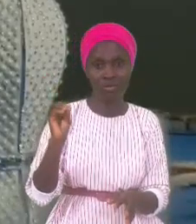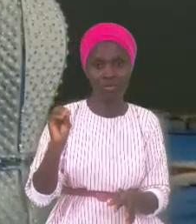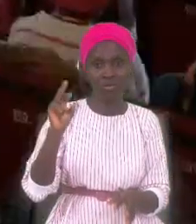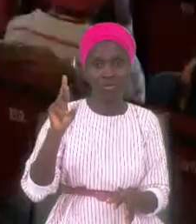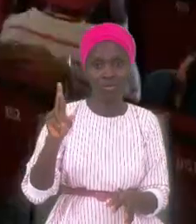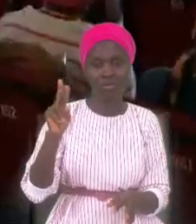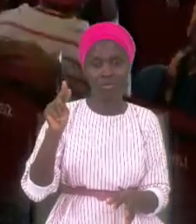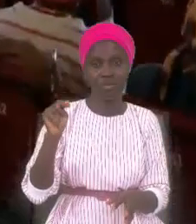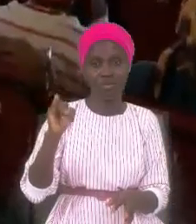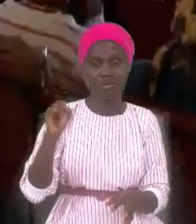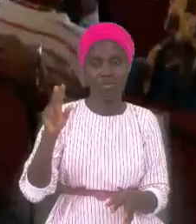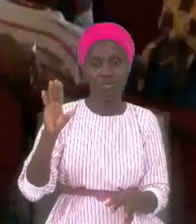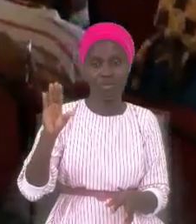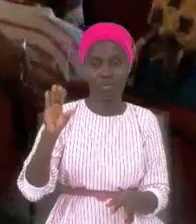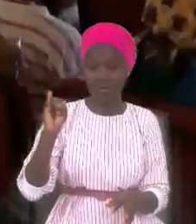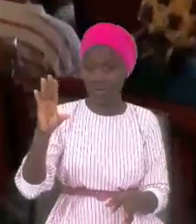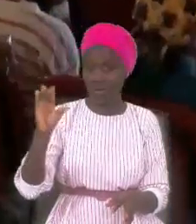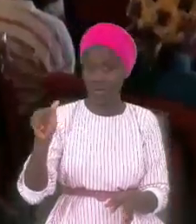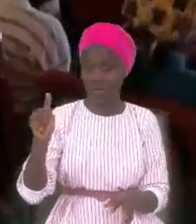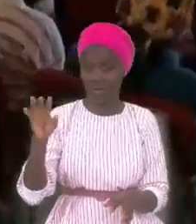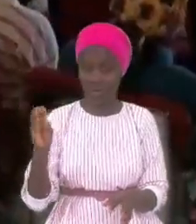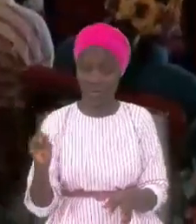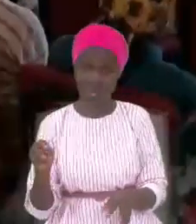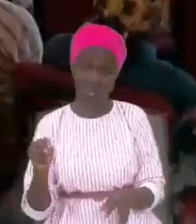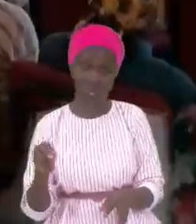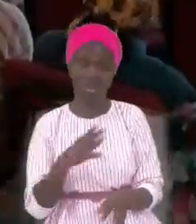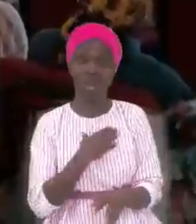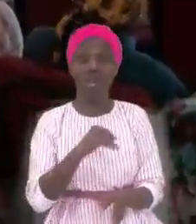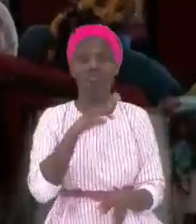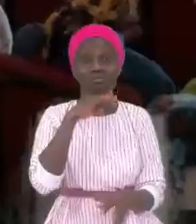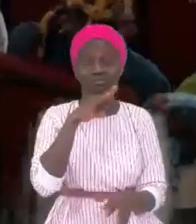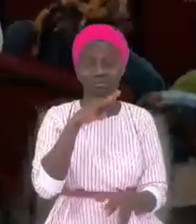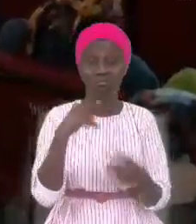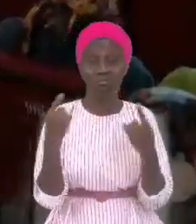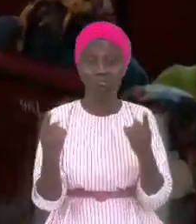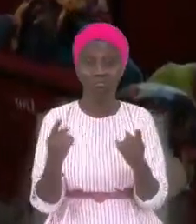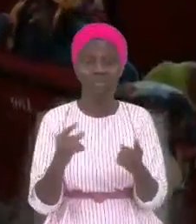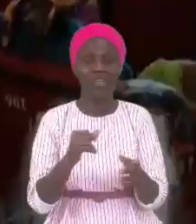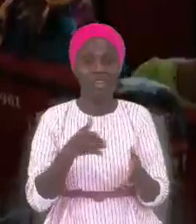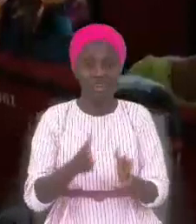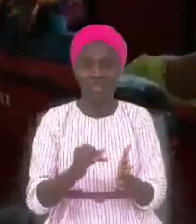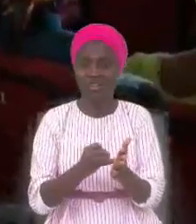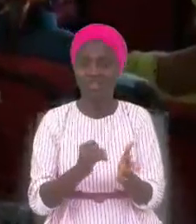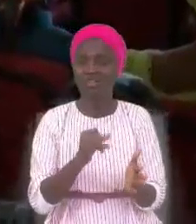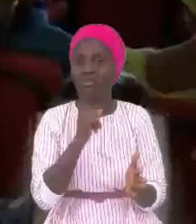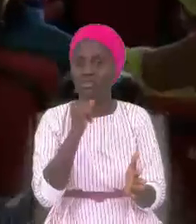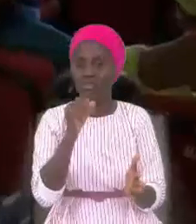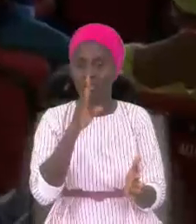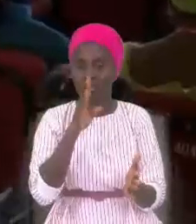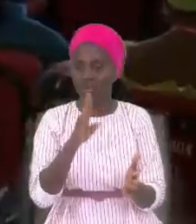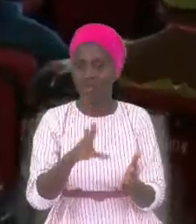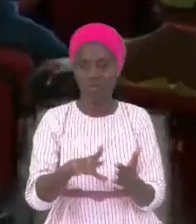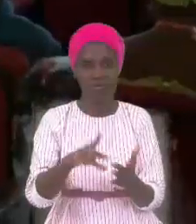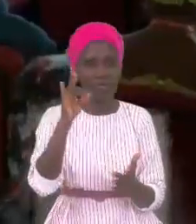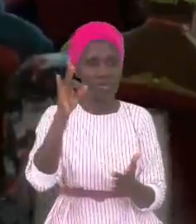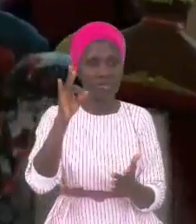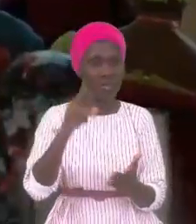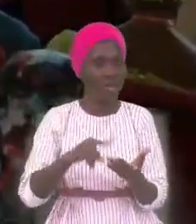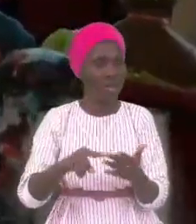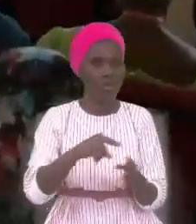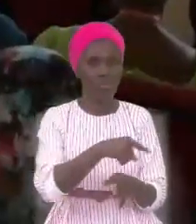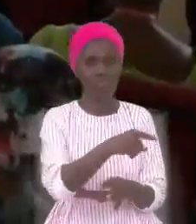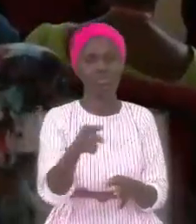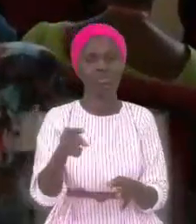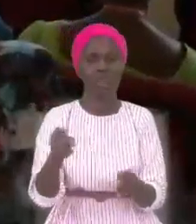it not be once named among you as becometh saints. Those are members of